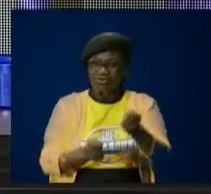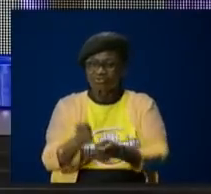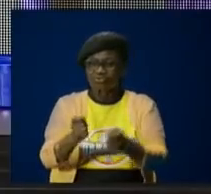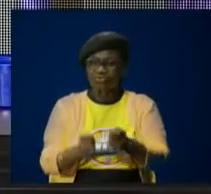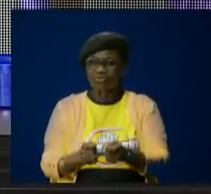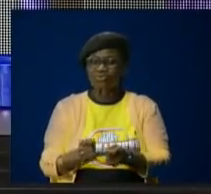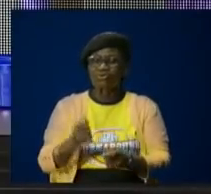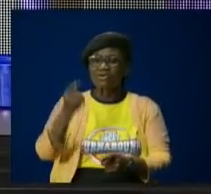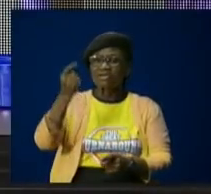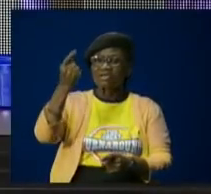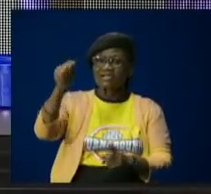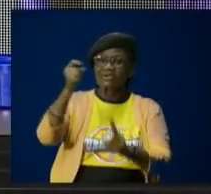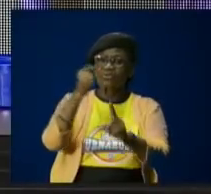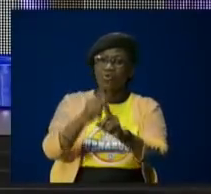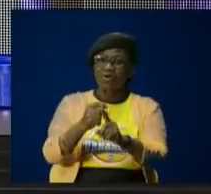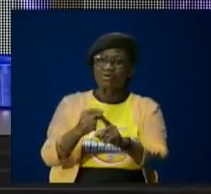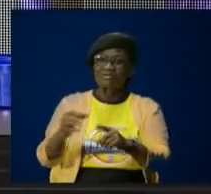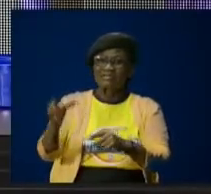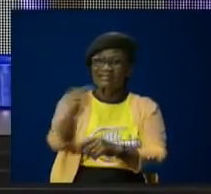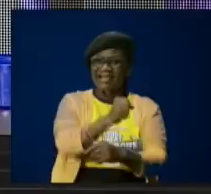Now, the word subdue